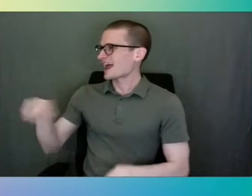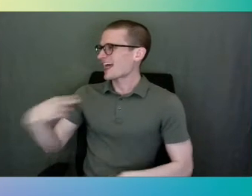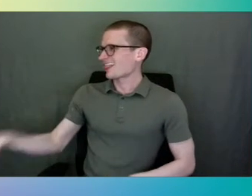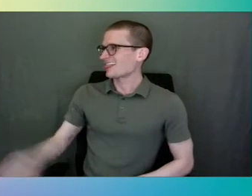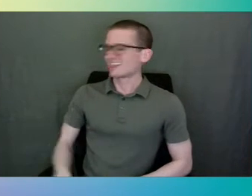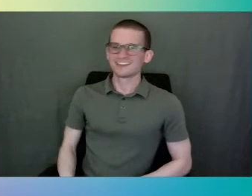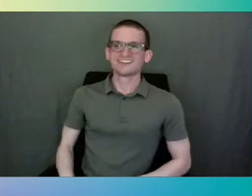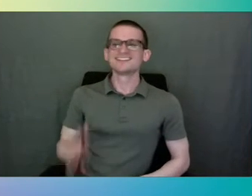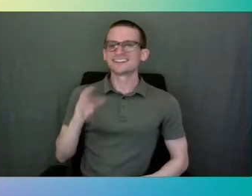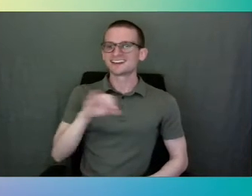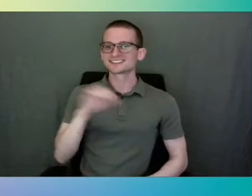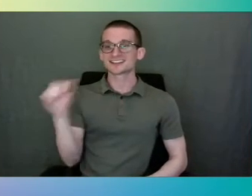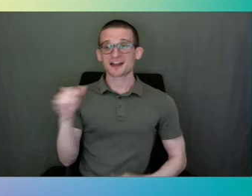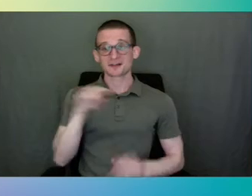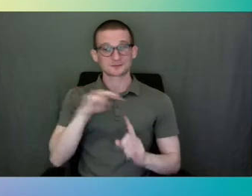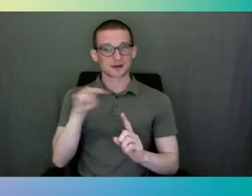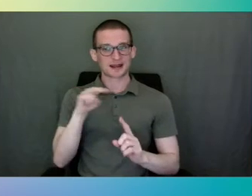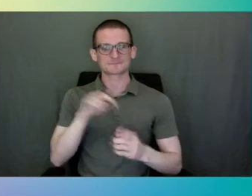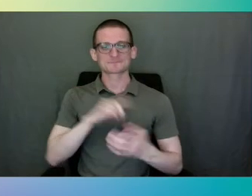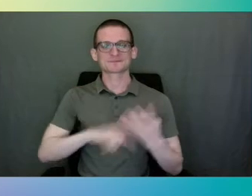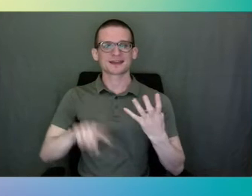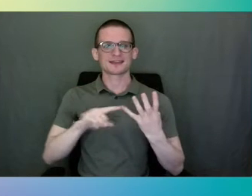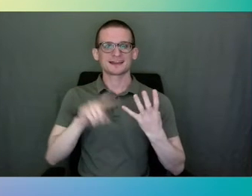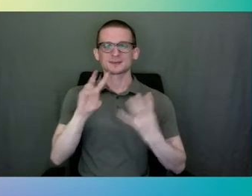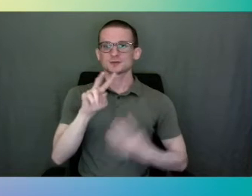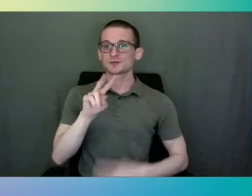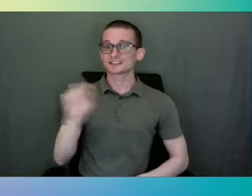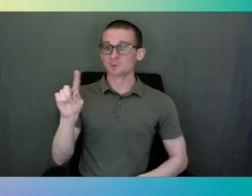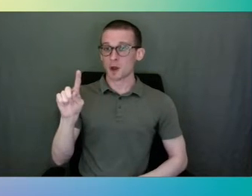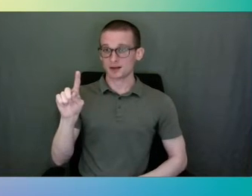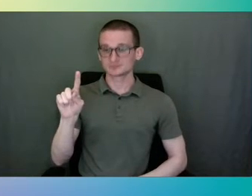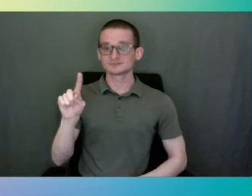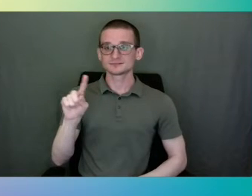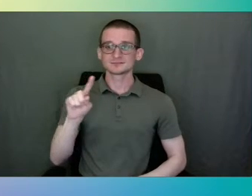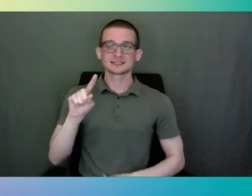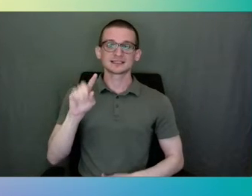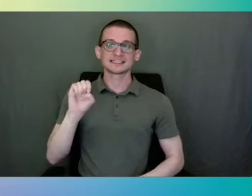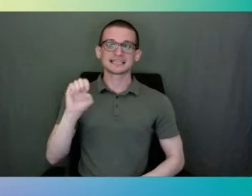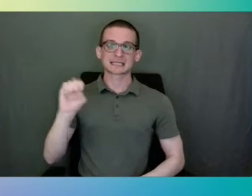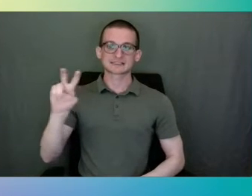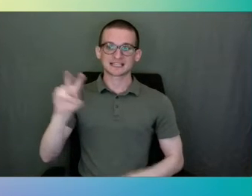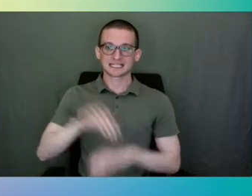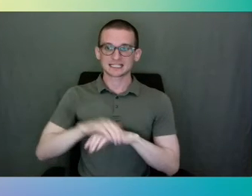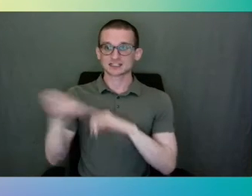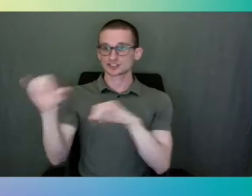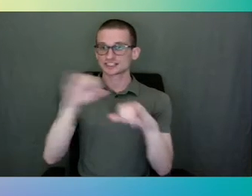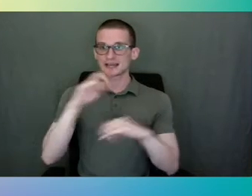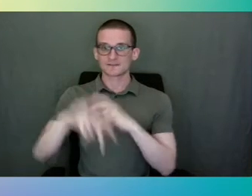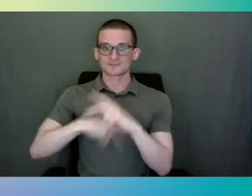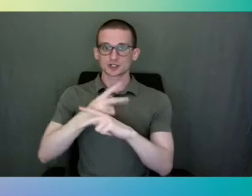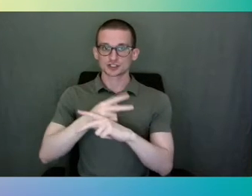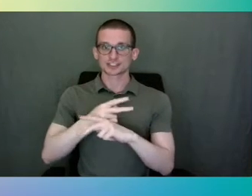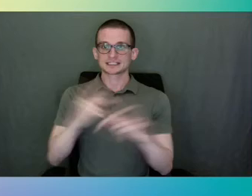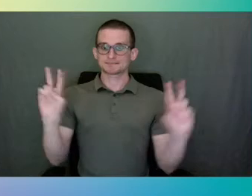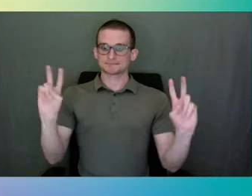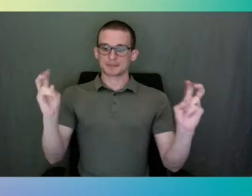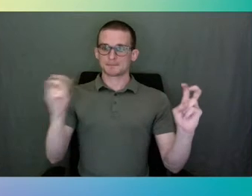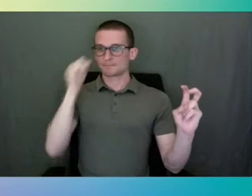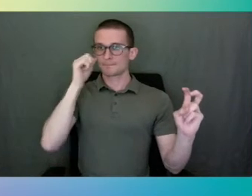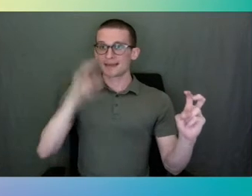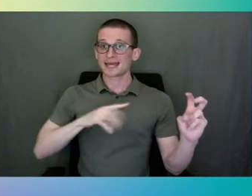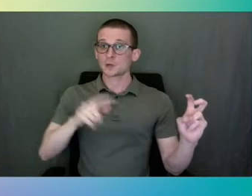in 2001, the ESV, English Standard Version, comes out with men who practice homosexuality.